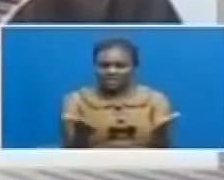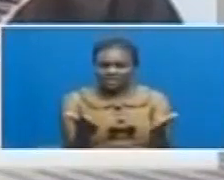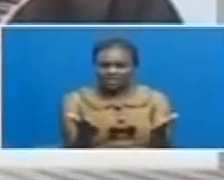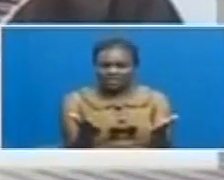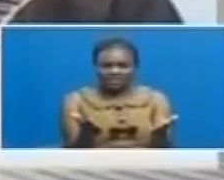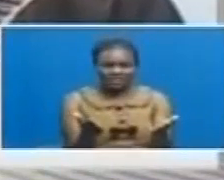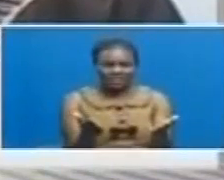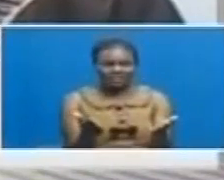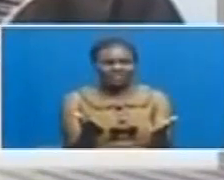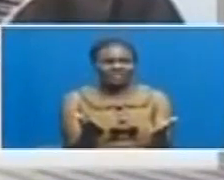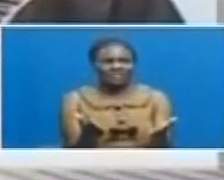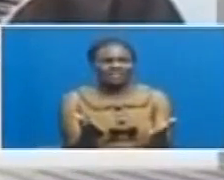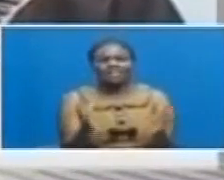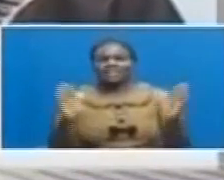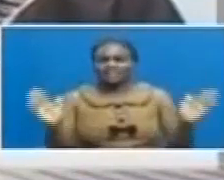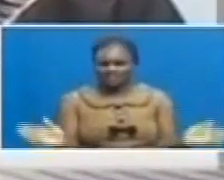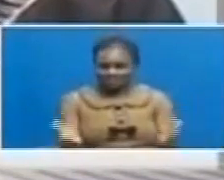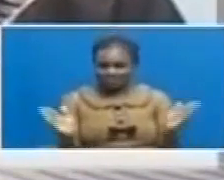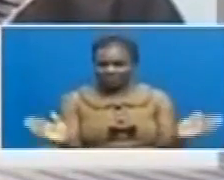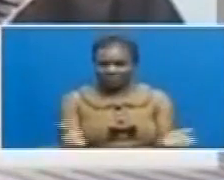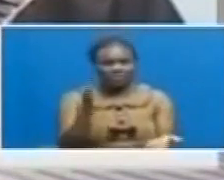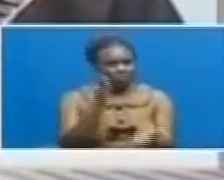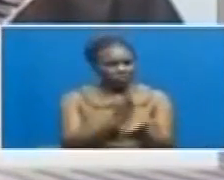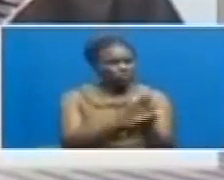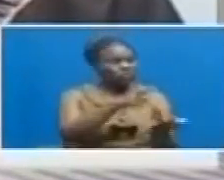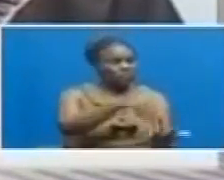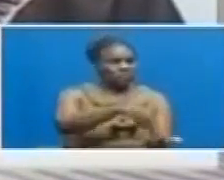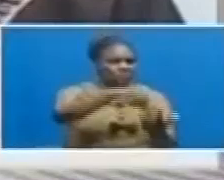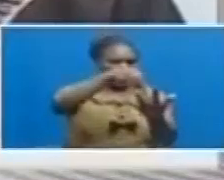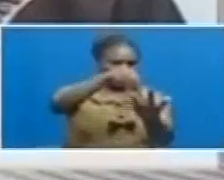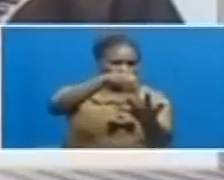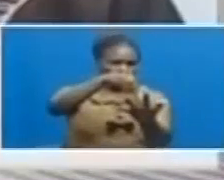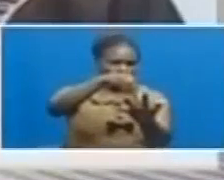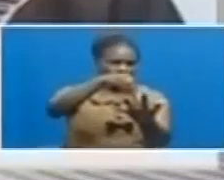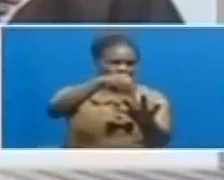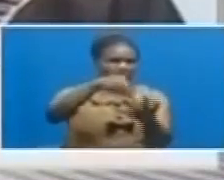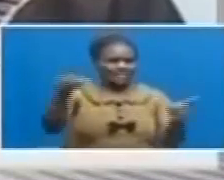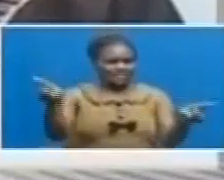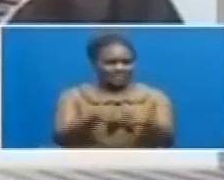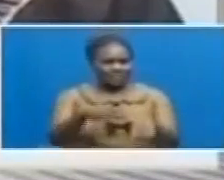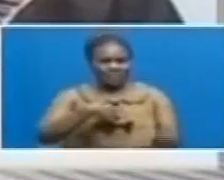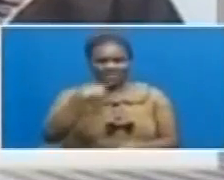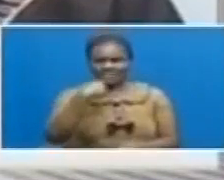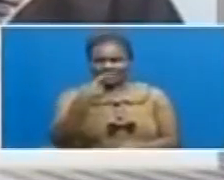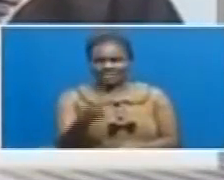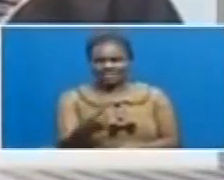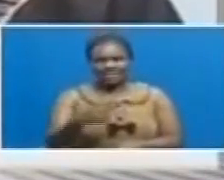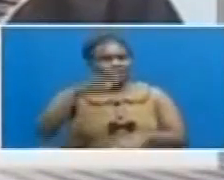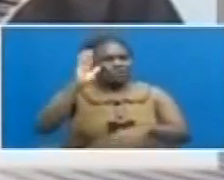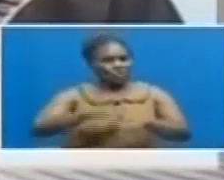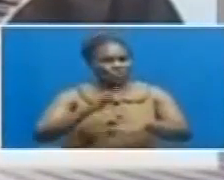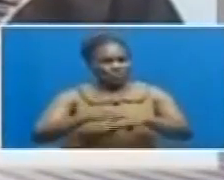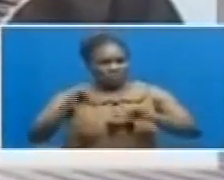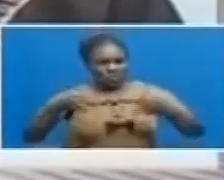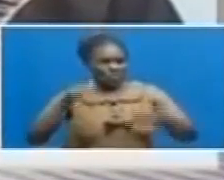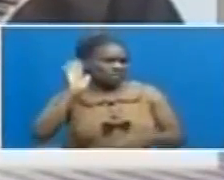Well, that is an inspiration of a kind. And I have also to say, Betty, it's good news to hear